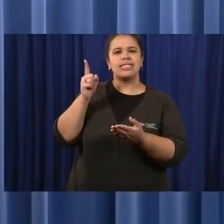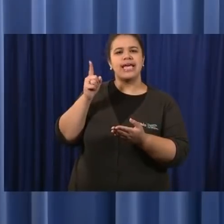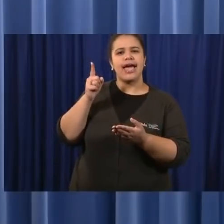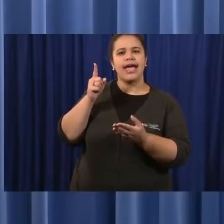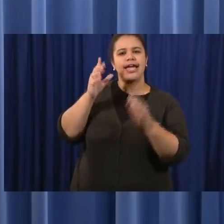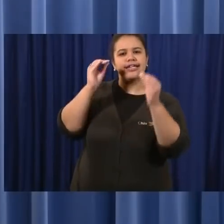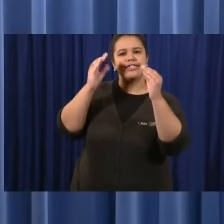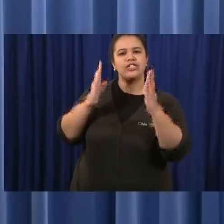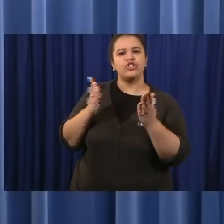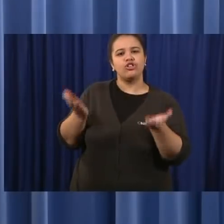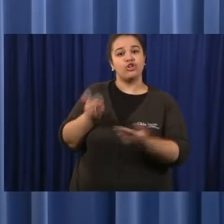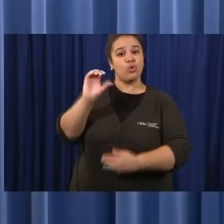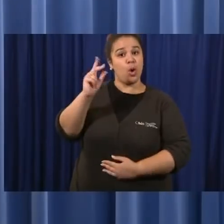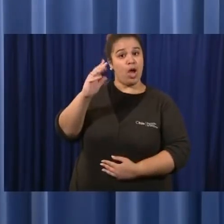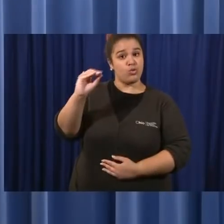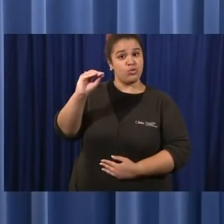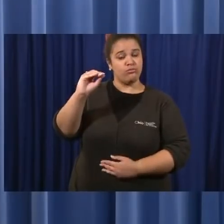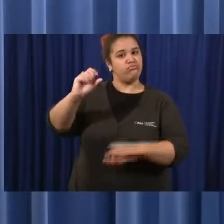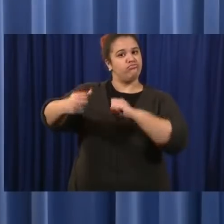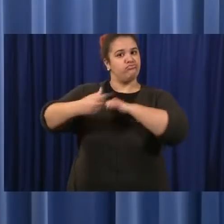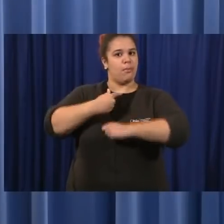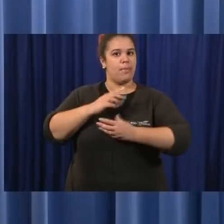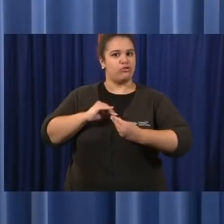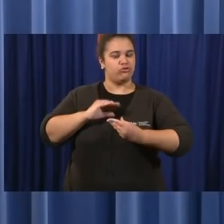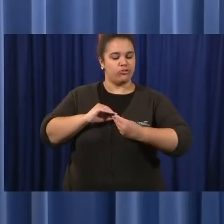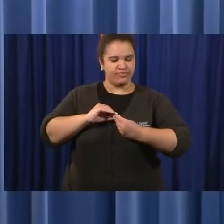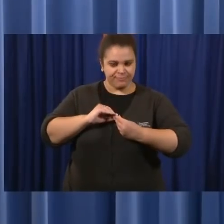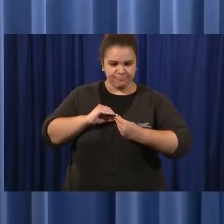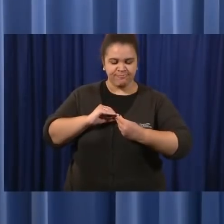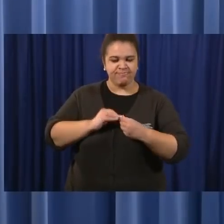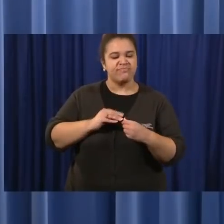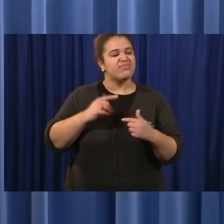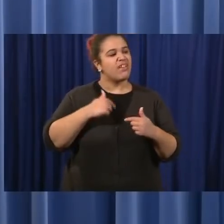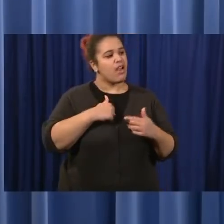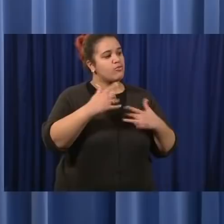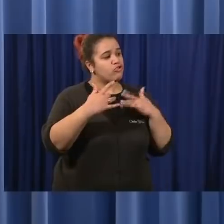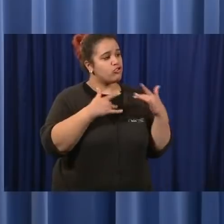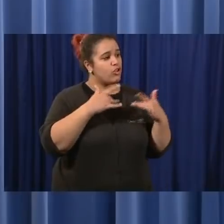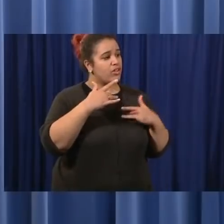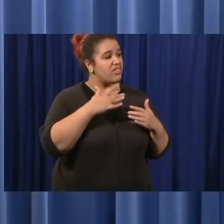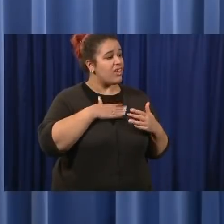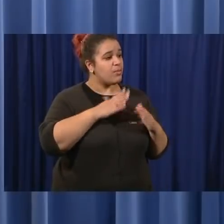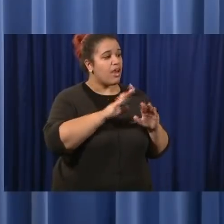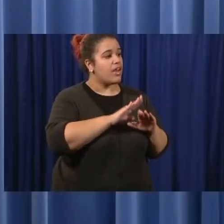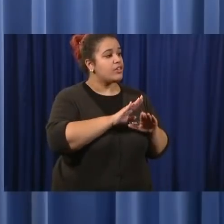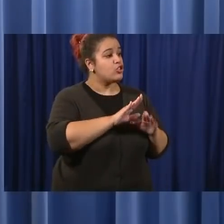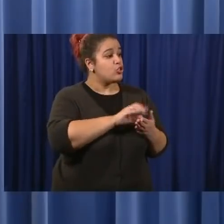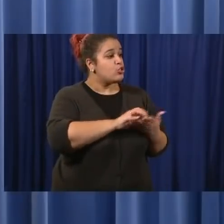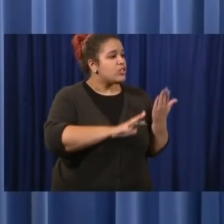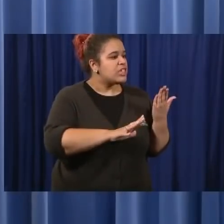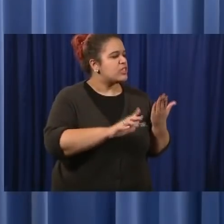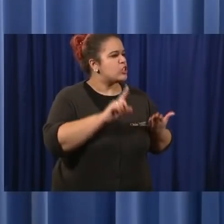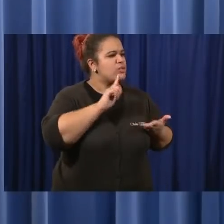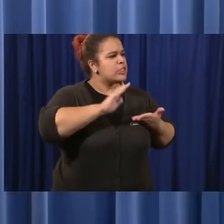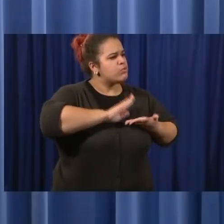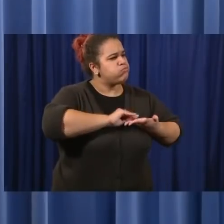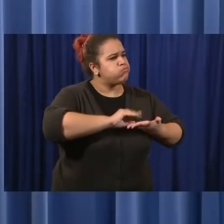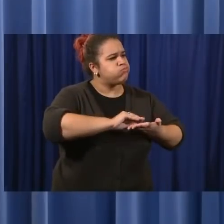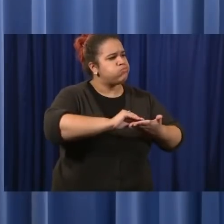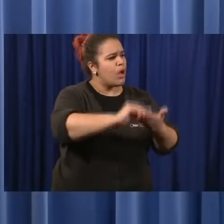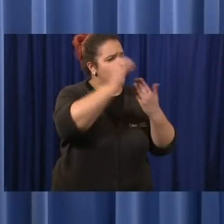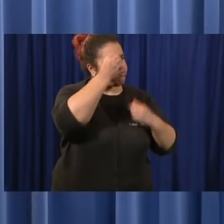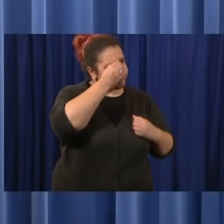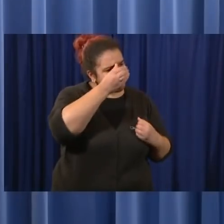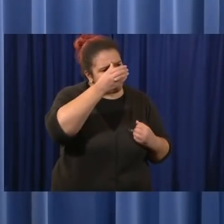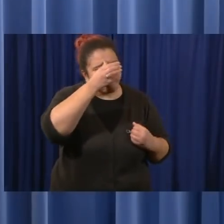teacher in Ohio who is very concerned that her kids aren't receiving the education that they were when they had school in the